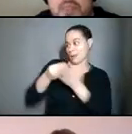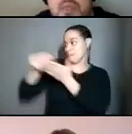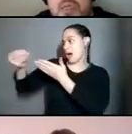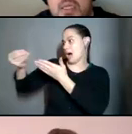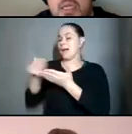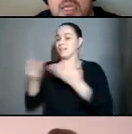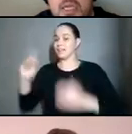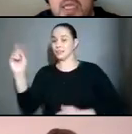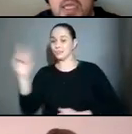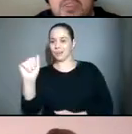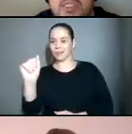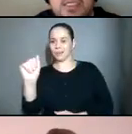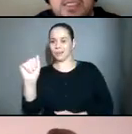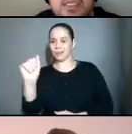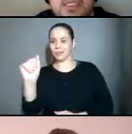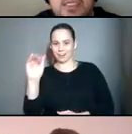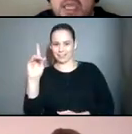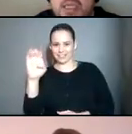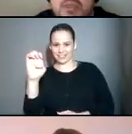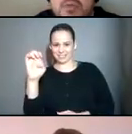This is where the arcade is found.